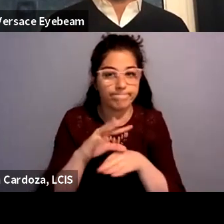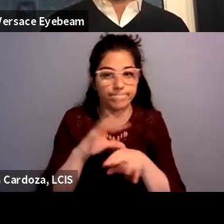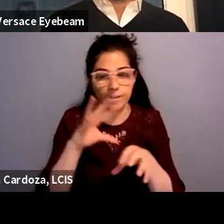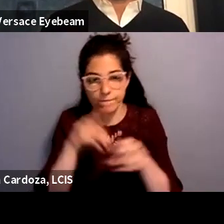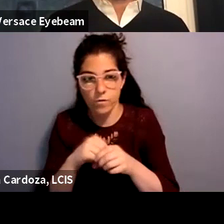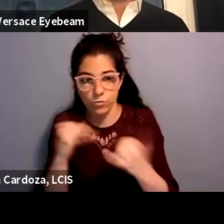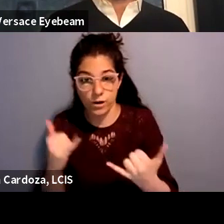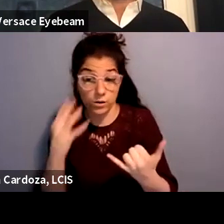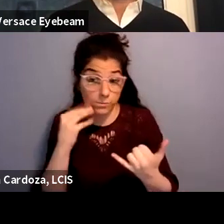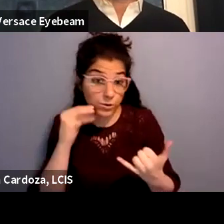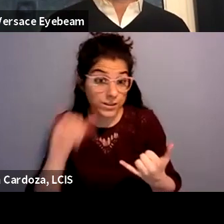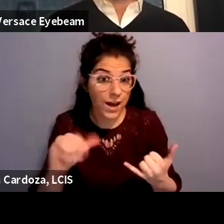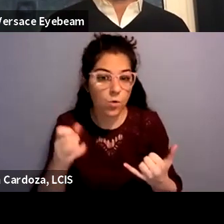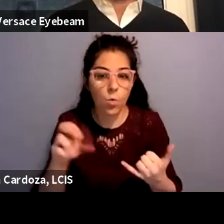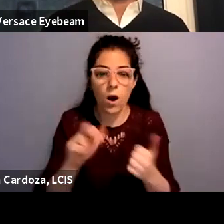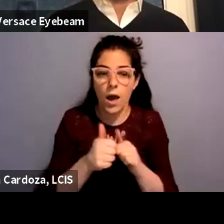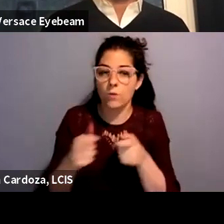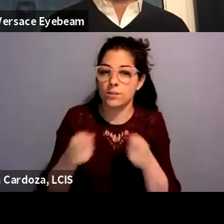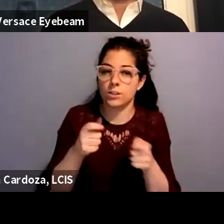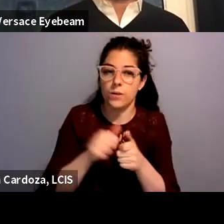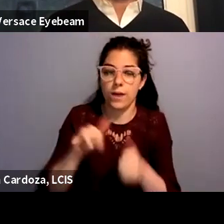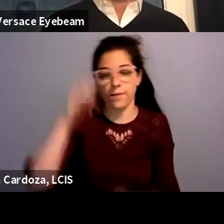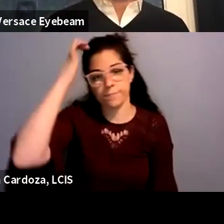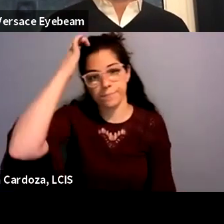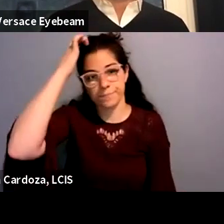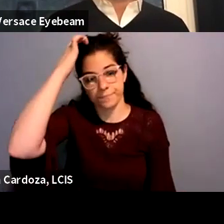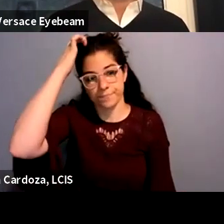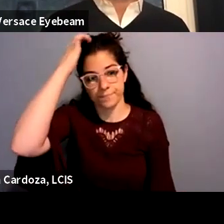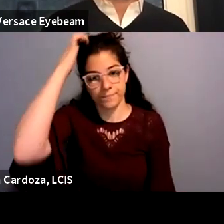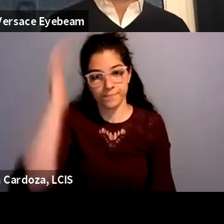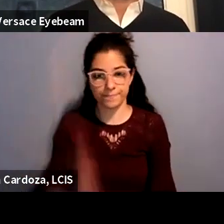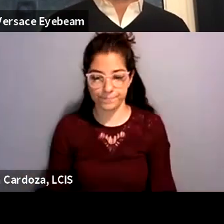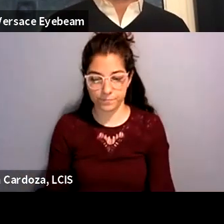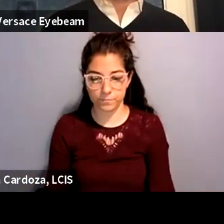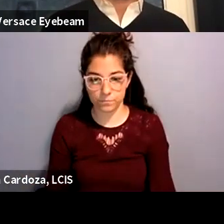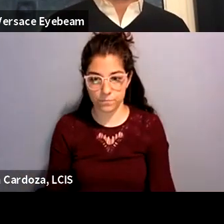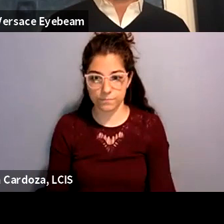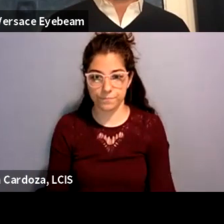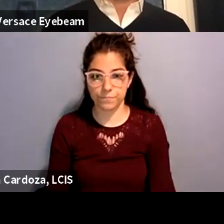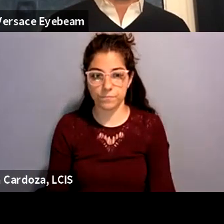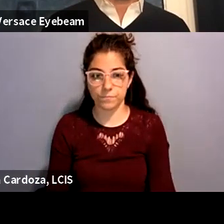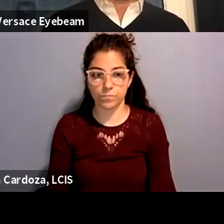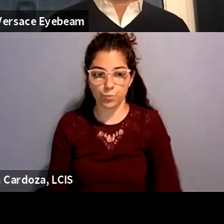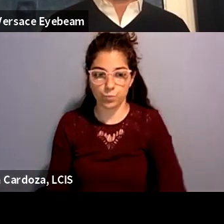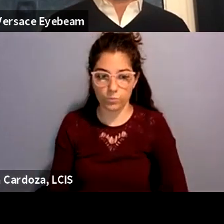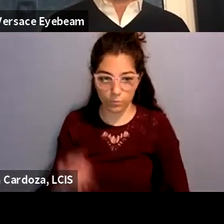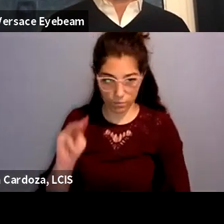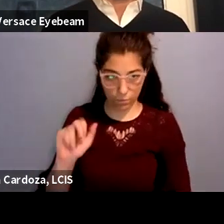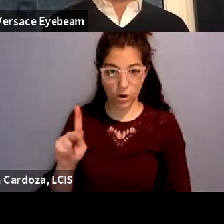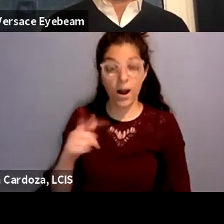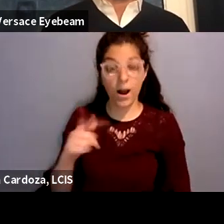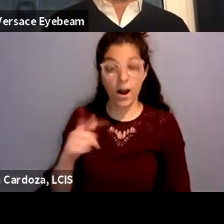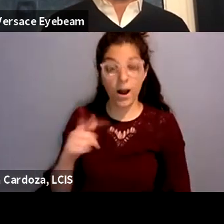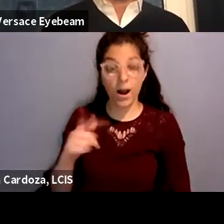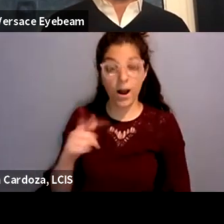Did you run into that at all? And how did you, what were your strategies for working with that? I could go, this is Mark